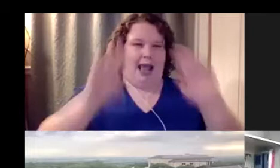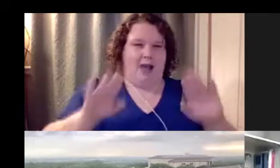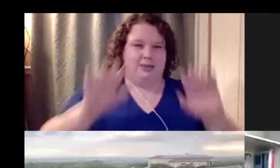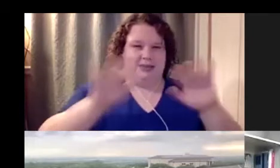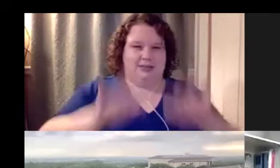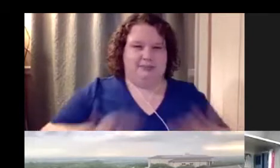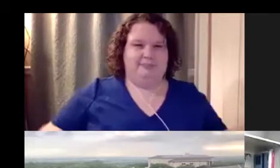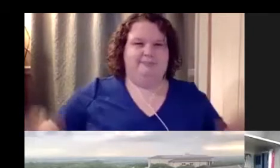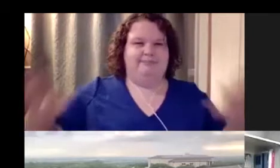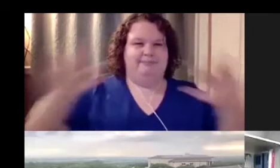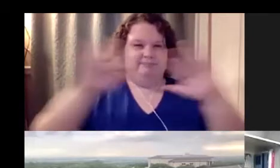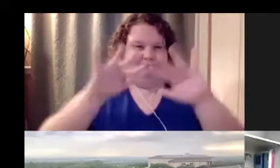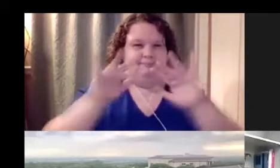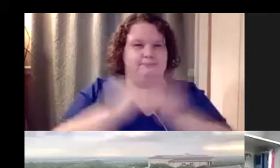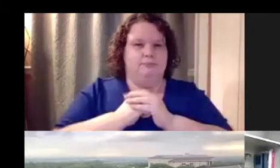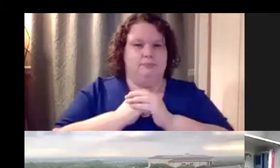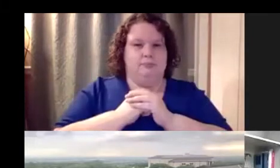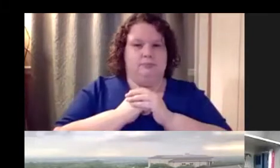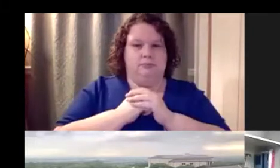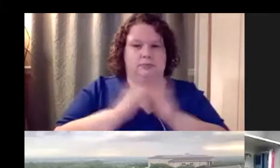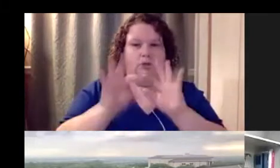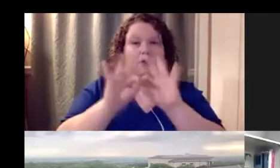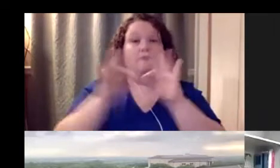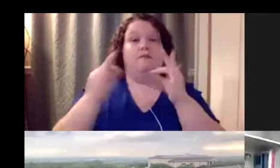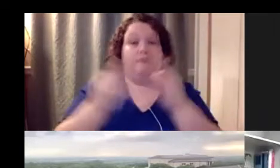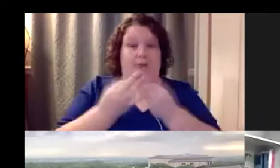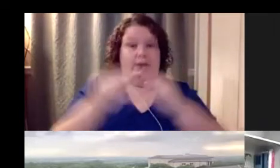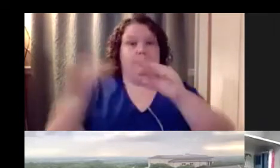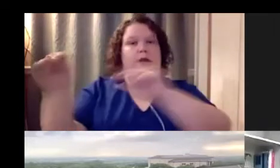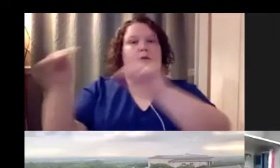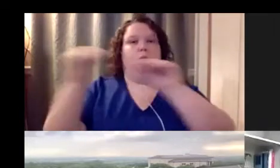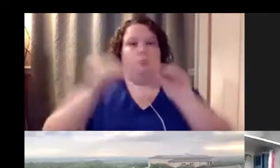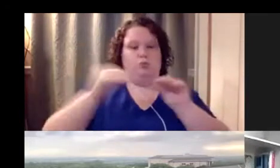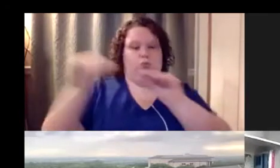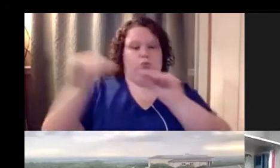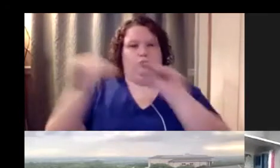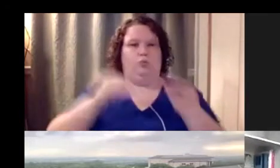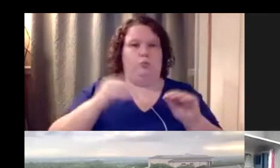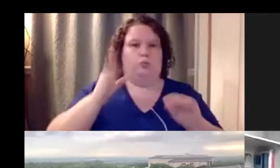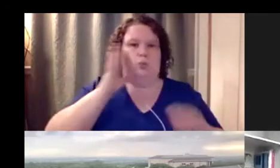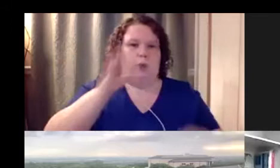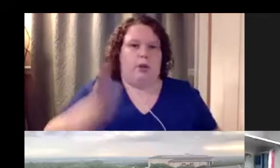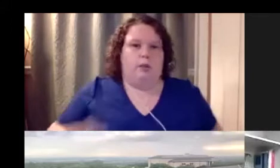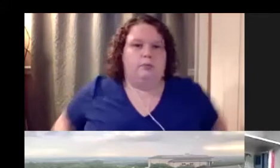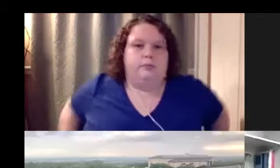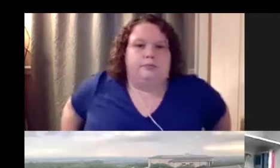families moving into the region for those jobs.